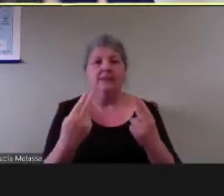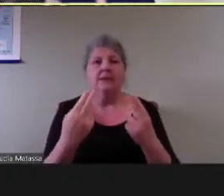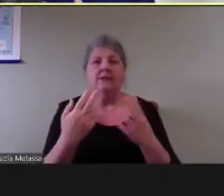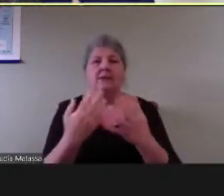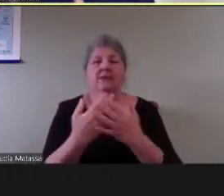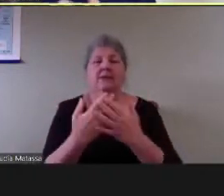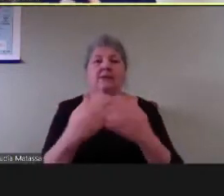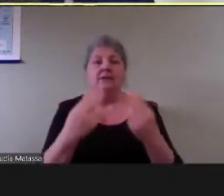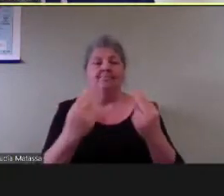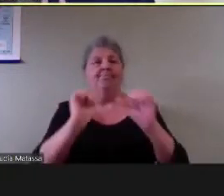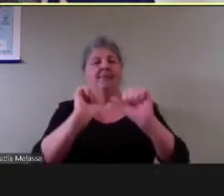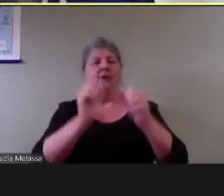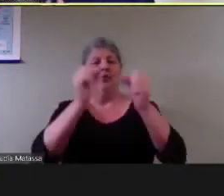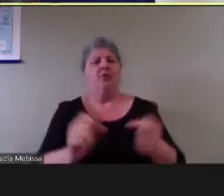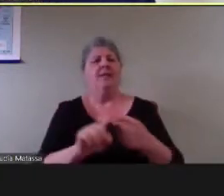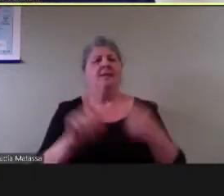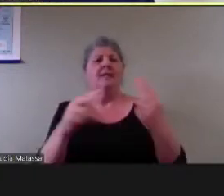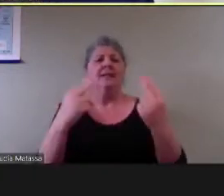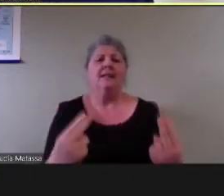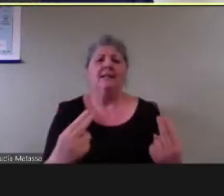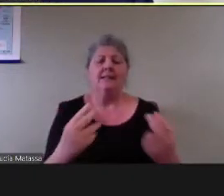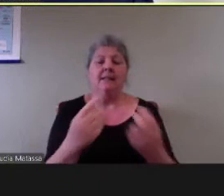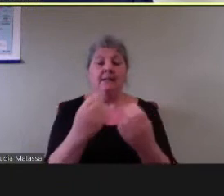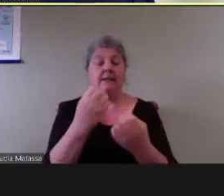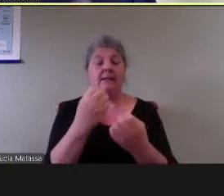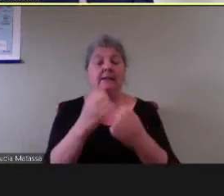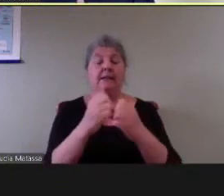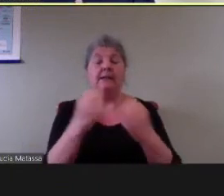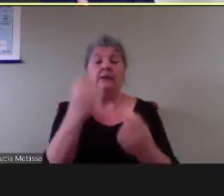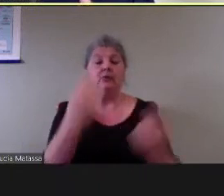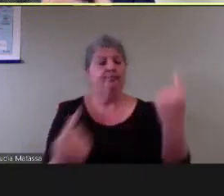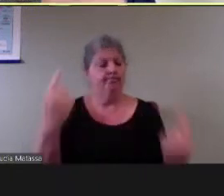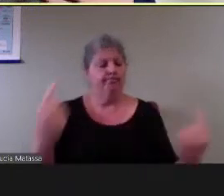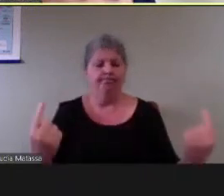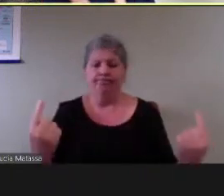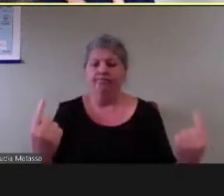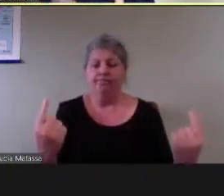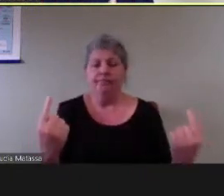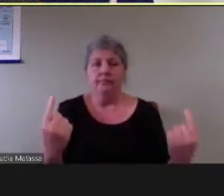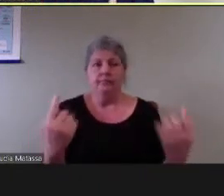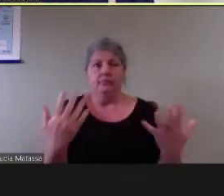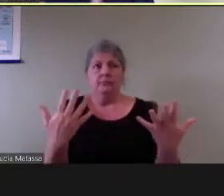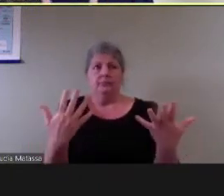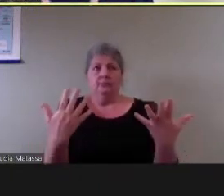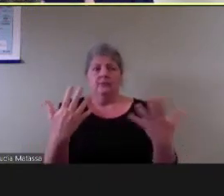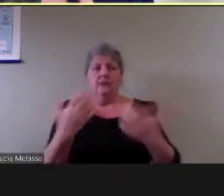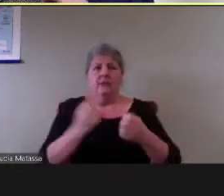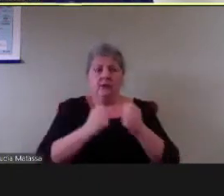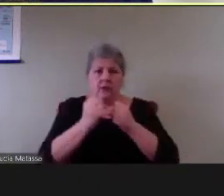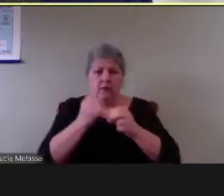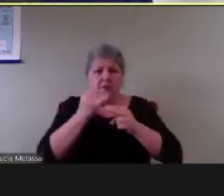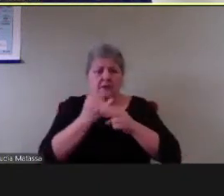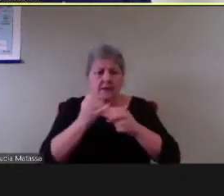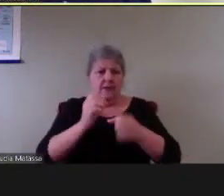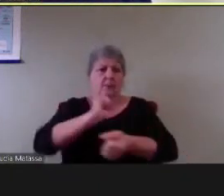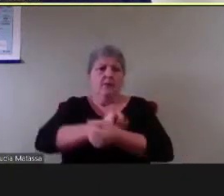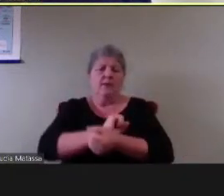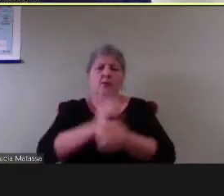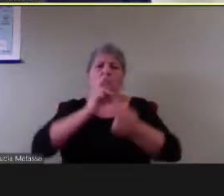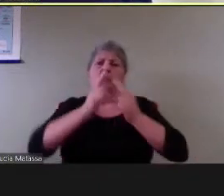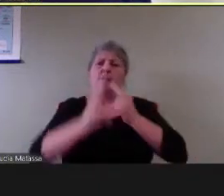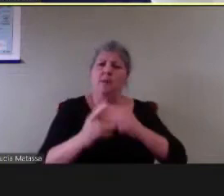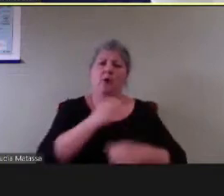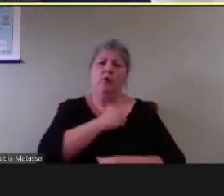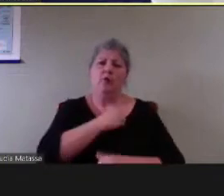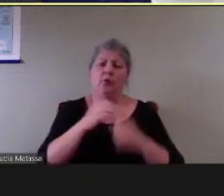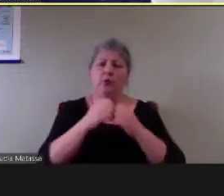and needs that each individual brings, it behoves the services in the prison to respond to each person on